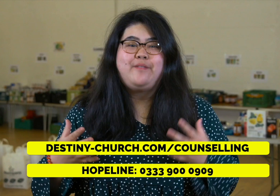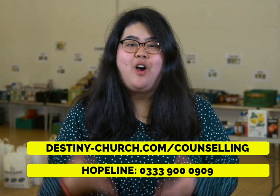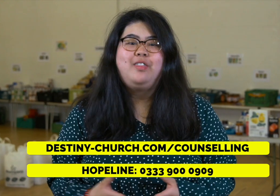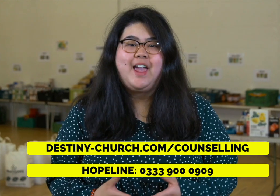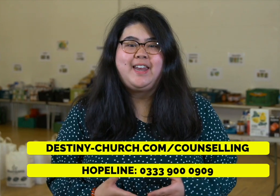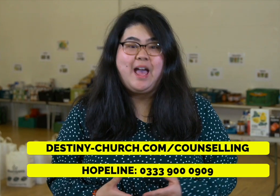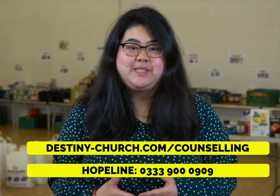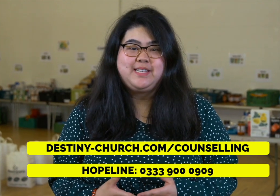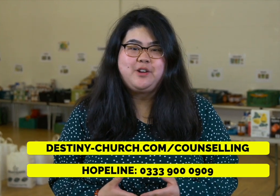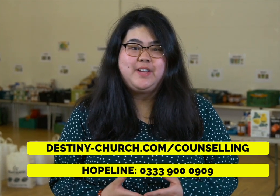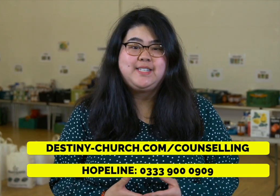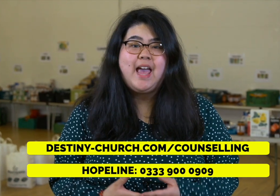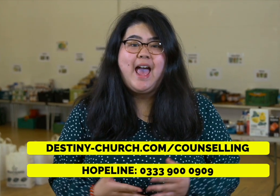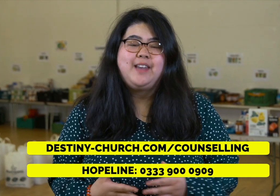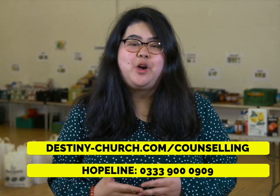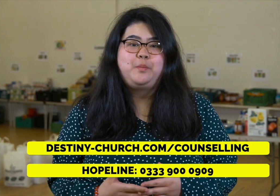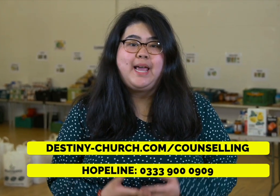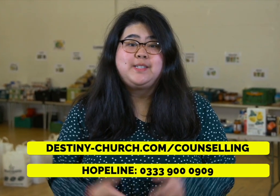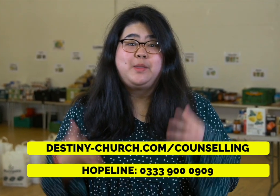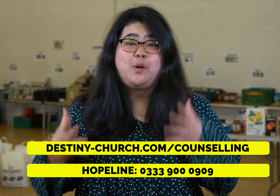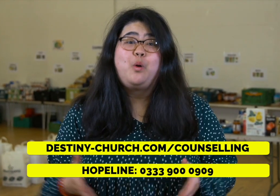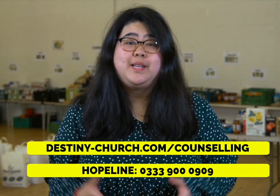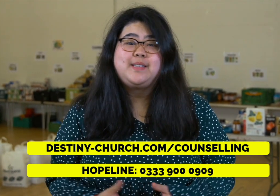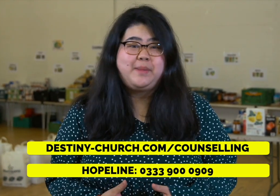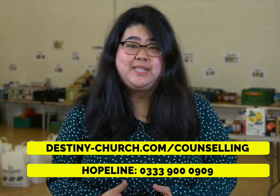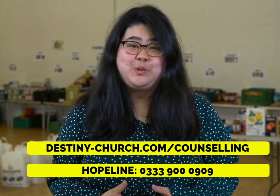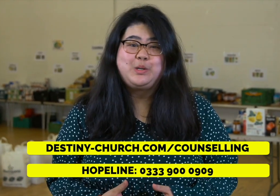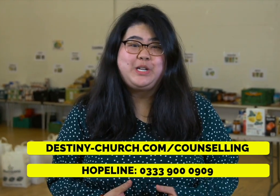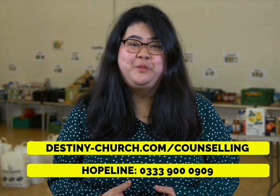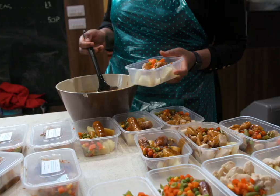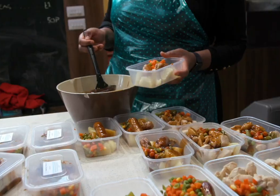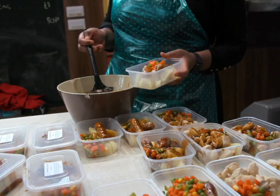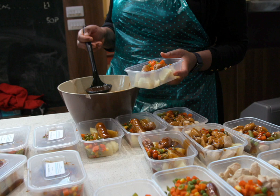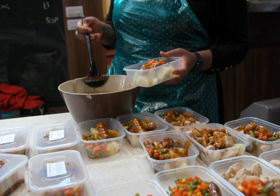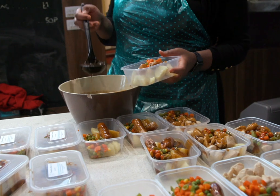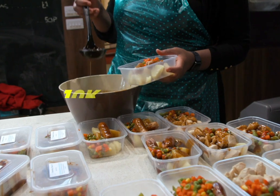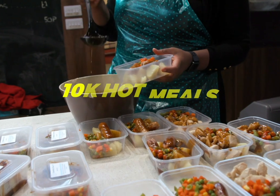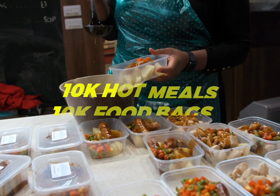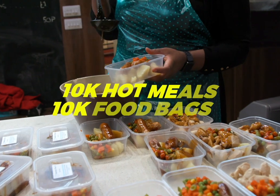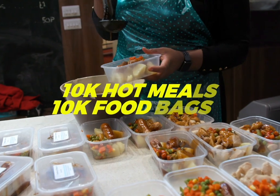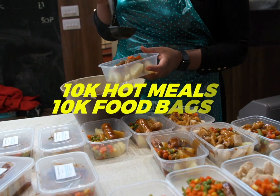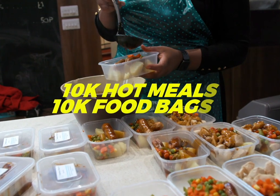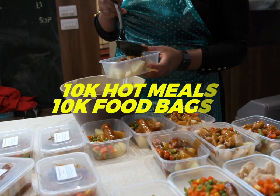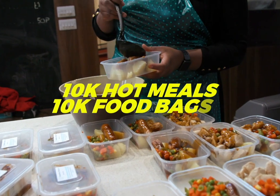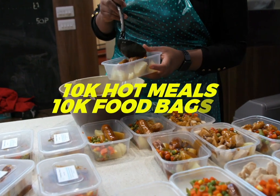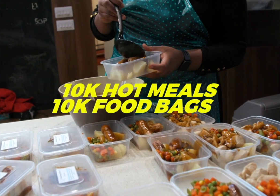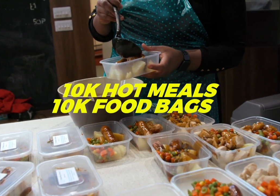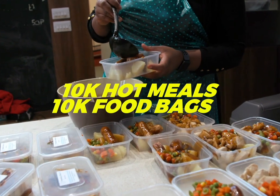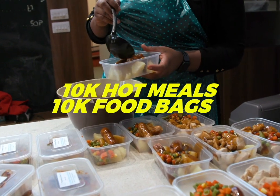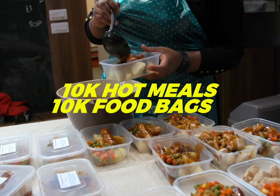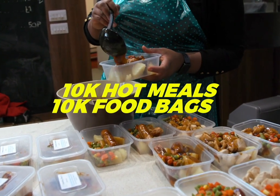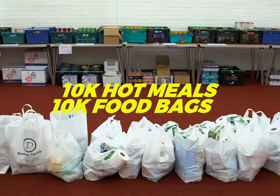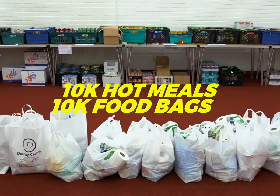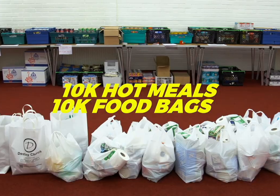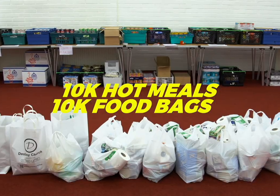We have an online counselling service and a hope line, so there's always somebody to talk to. Since the beginning of lockdown, we've given out over 10,000